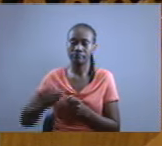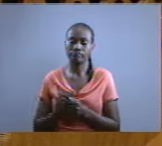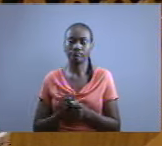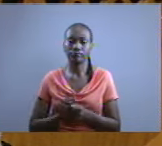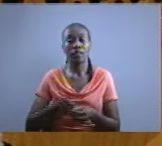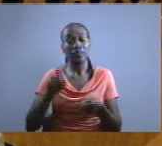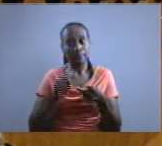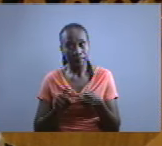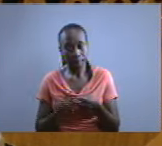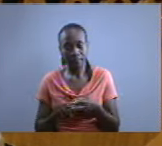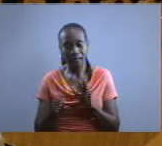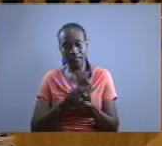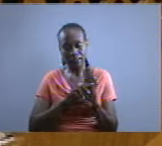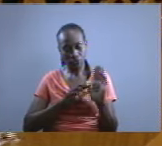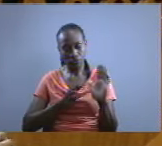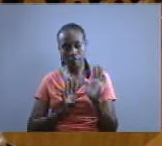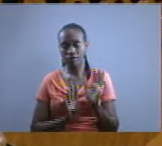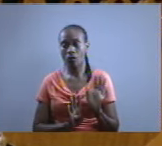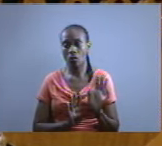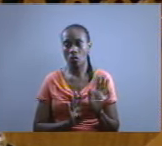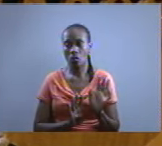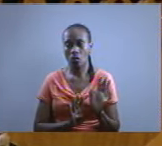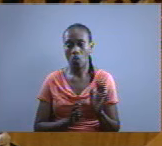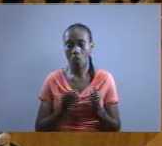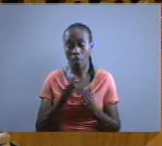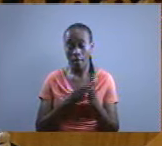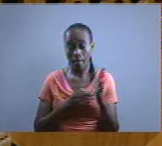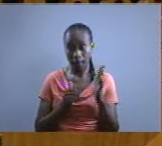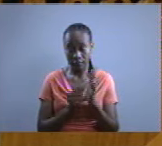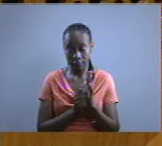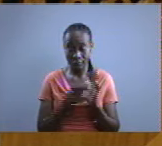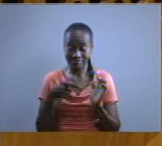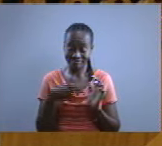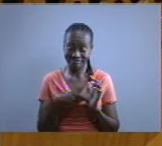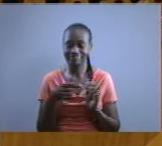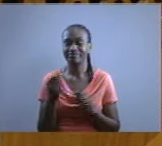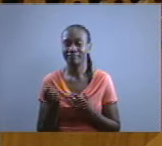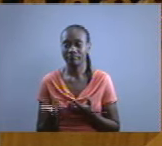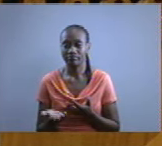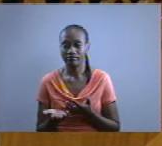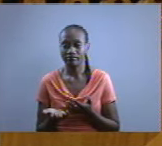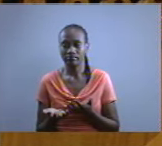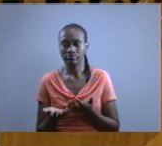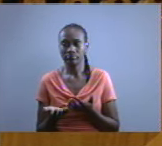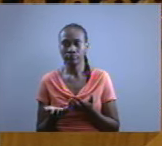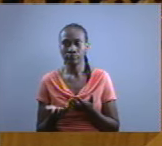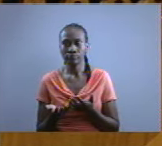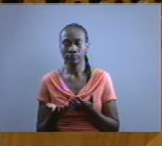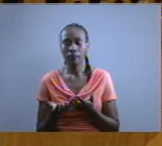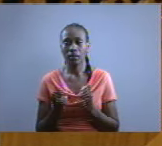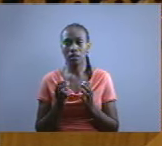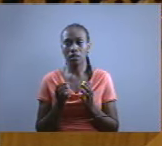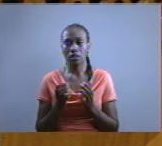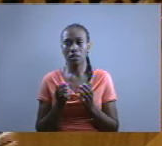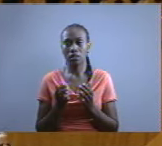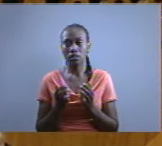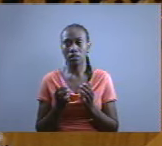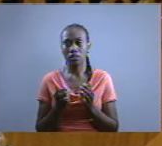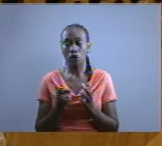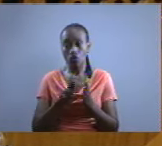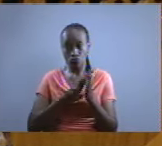be repeated was Section 4 of that act, which talked to the requirement of